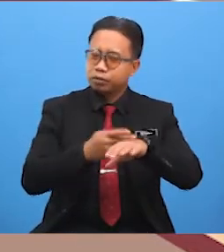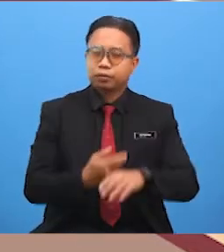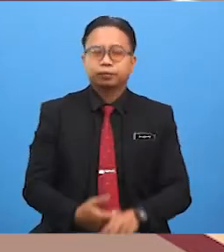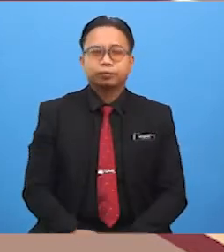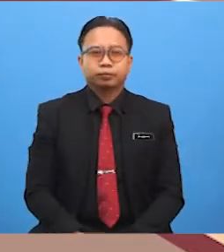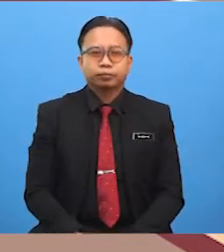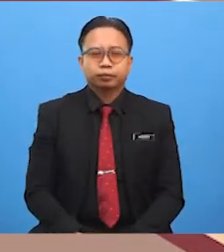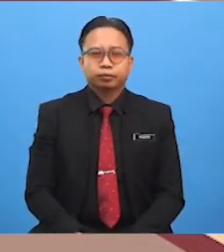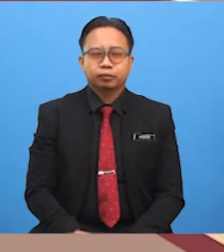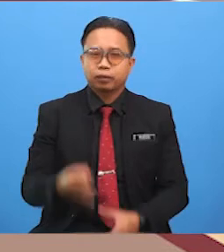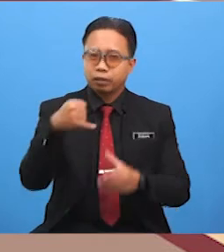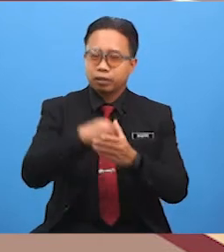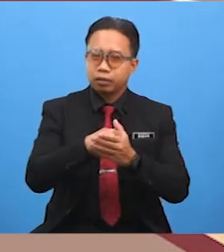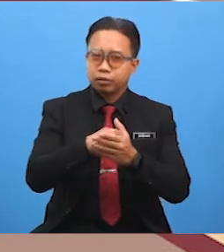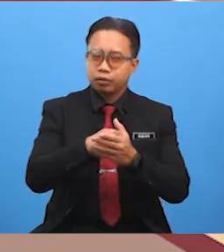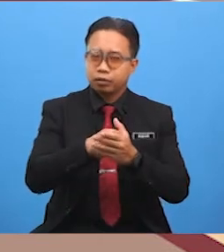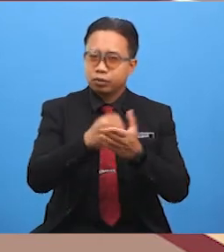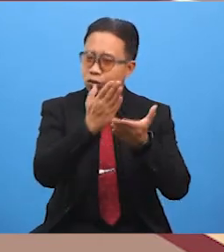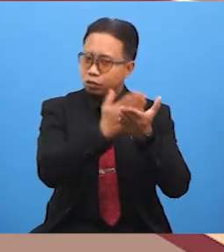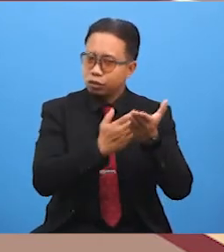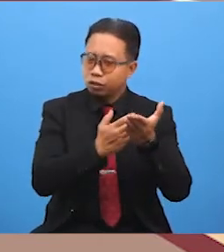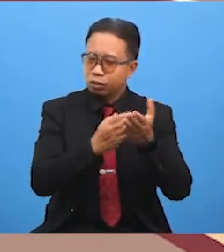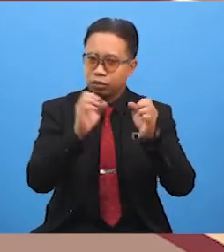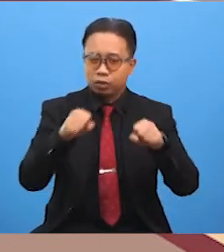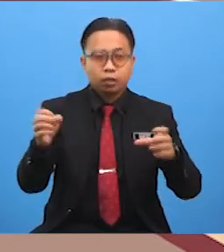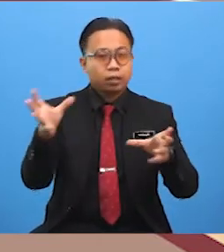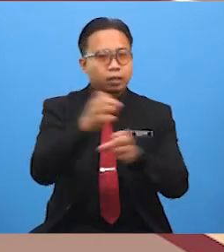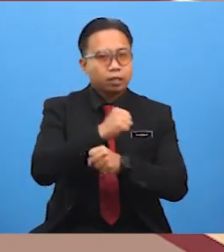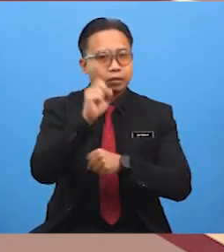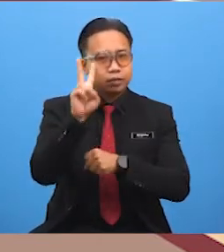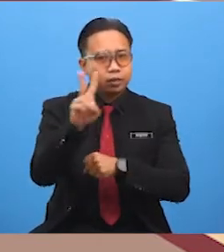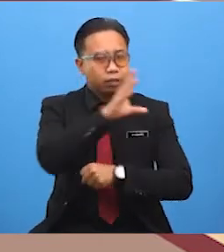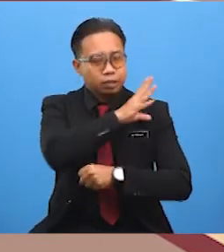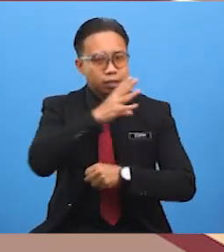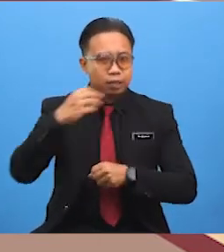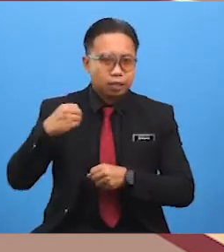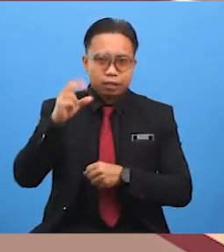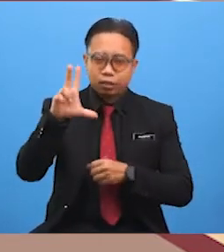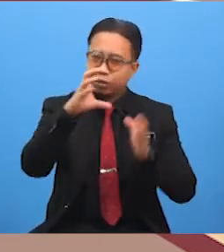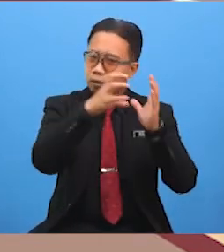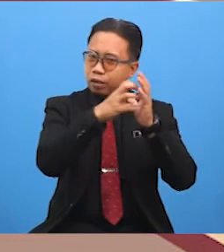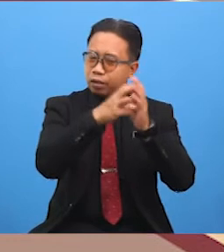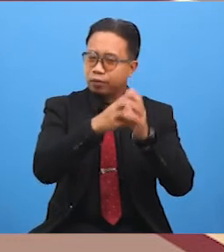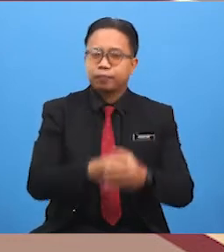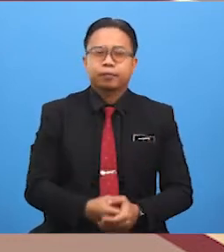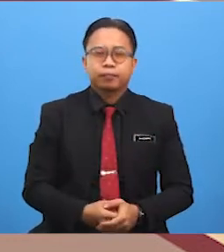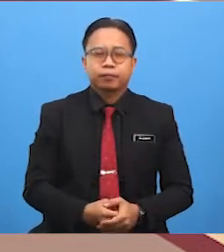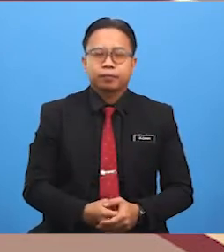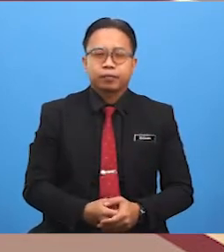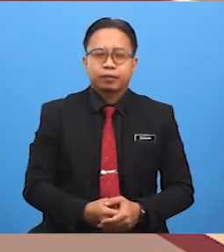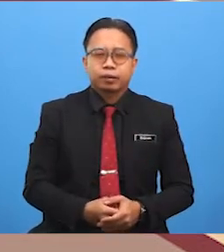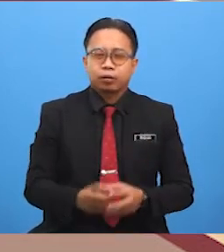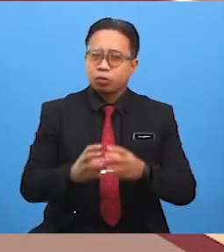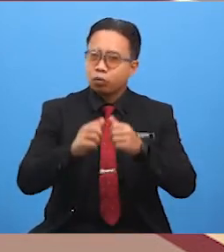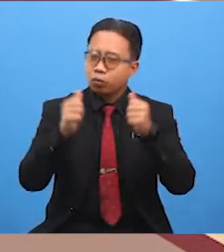In this section, we are going to analyze the second and the third paragraph now. It is almost the same like what you did in the